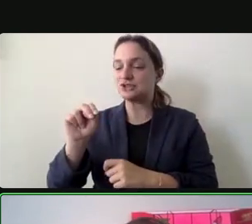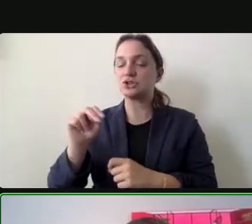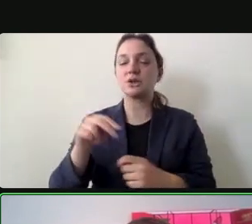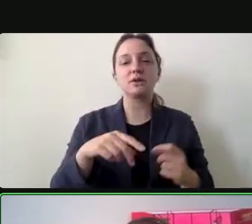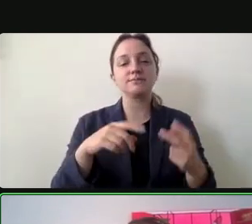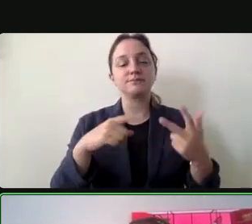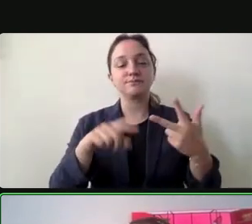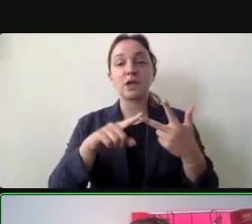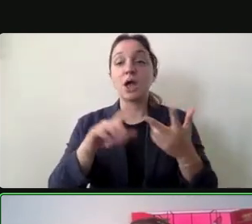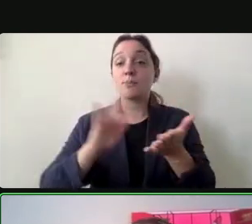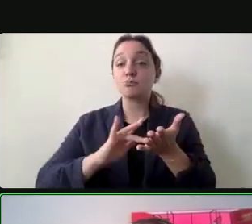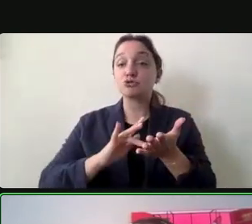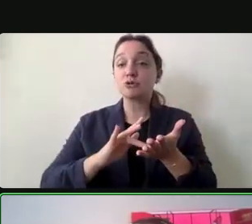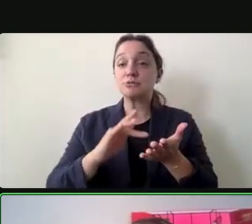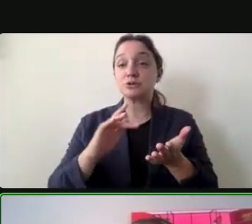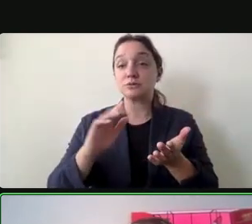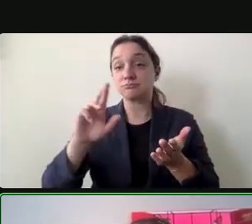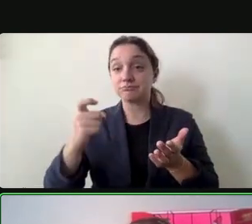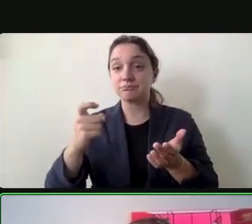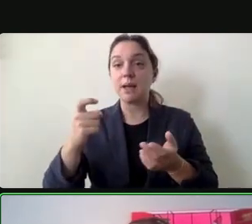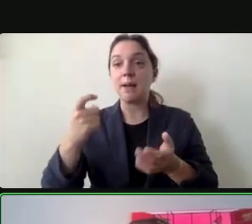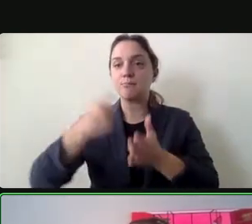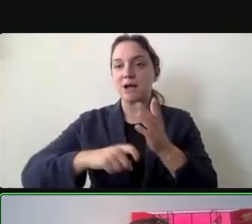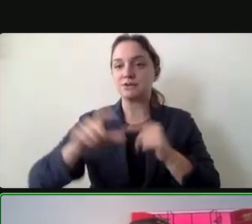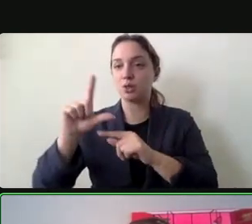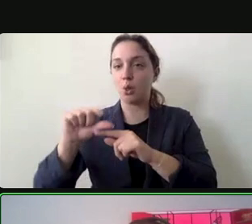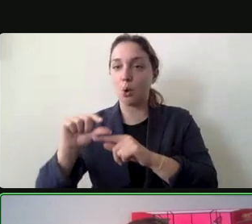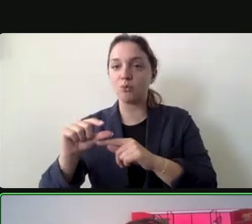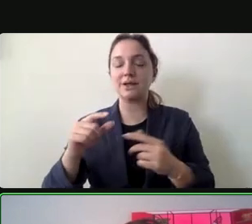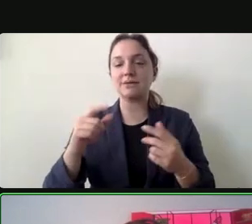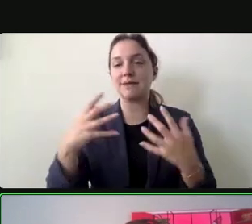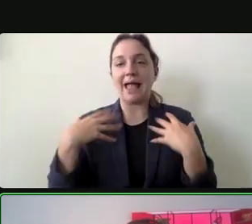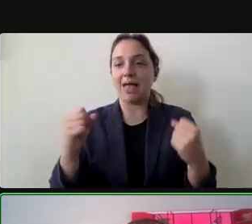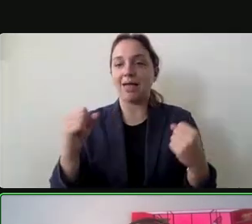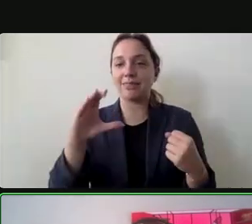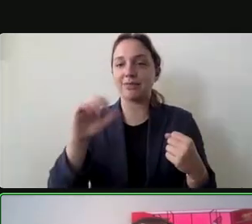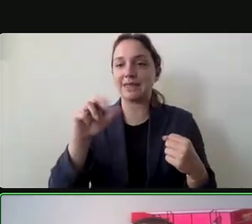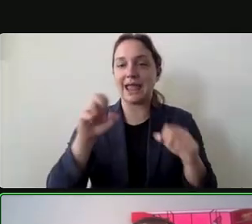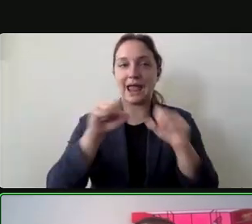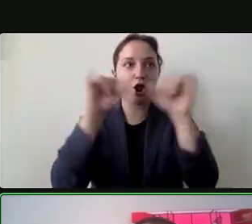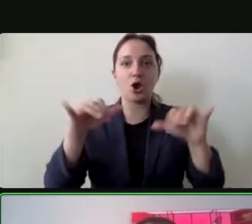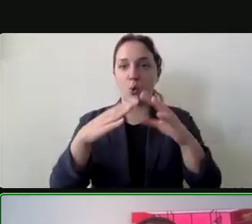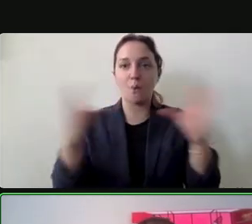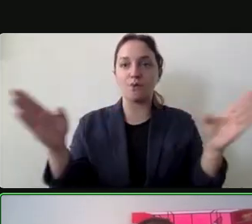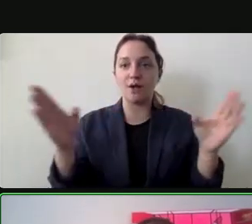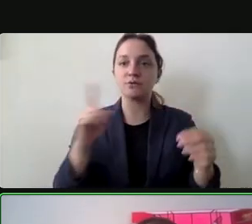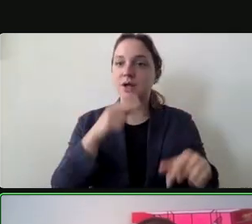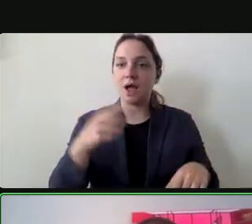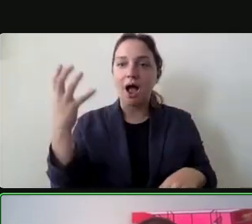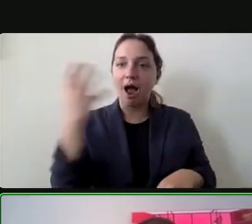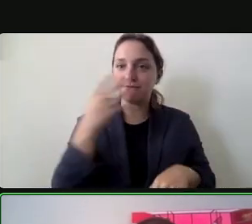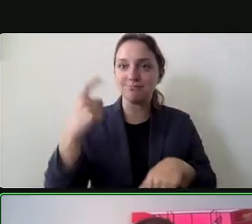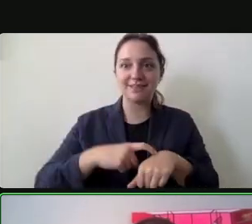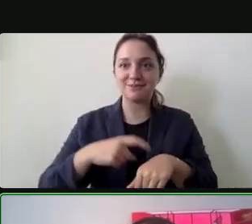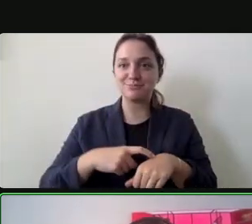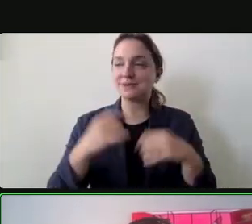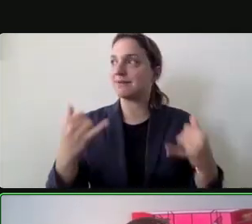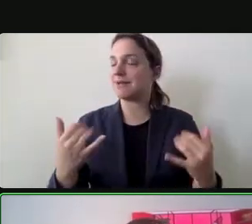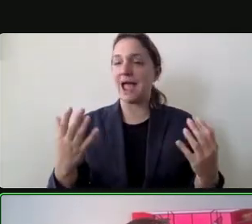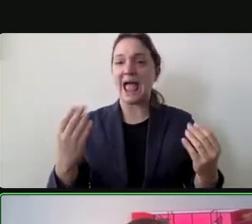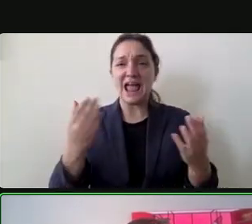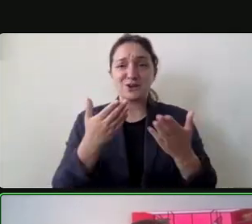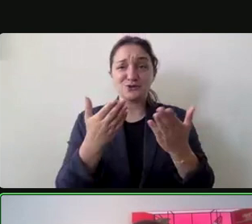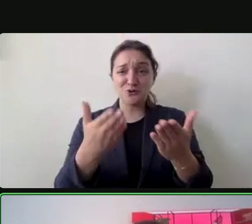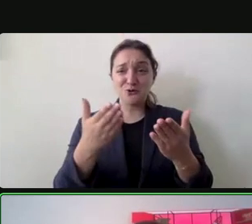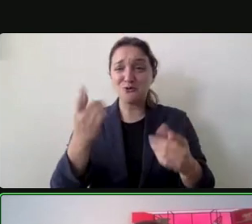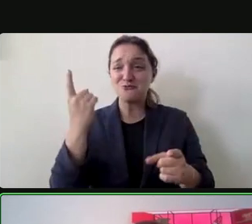of prescription drugs and healthcare. It's just an unbelievable time, and you guys are right in